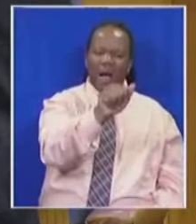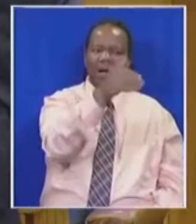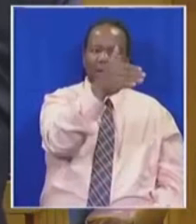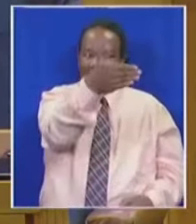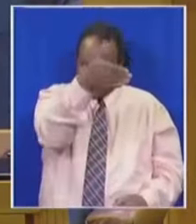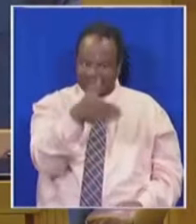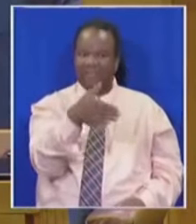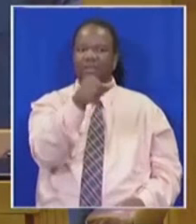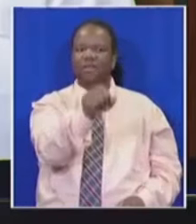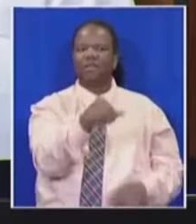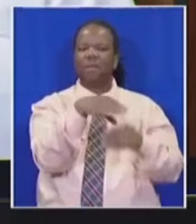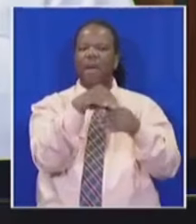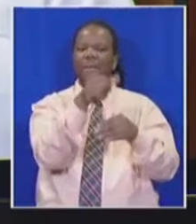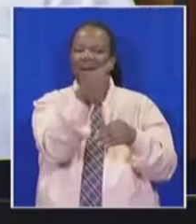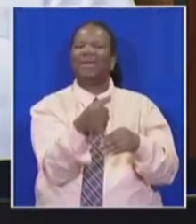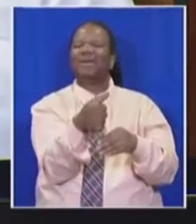House.